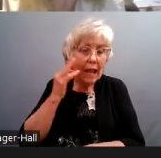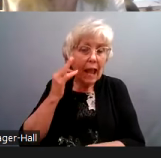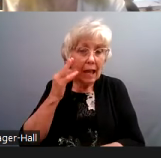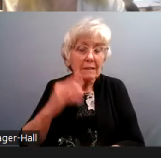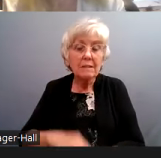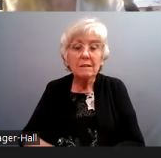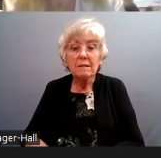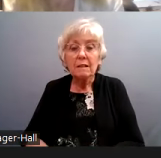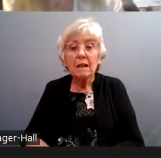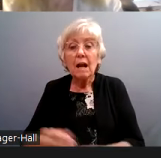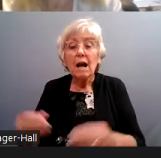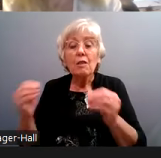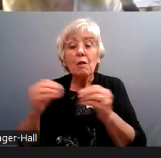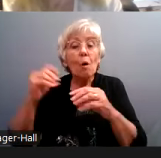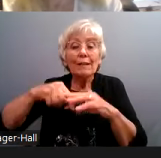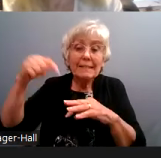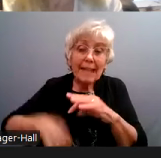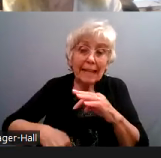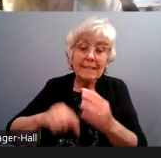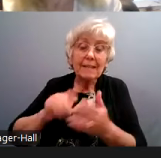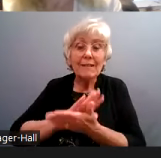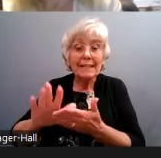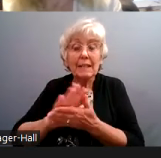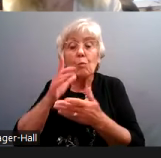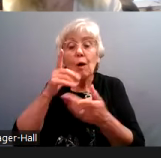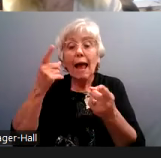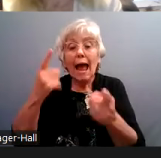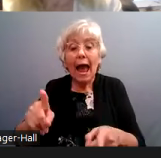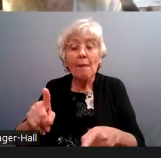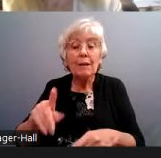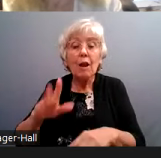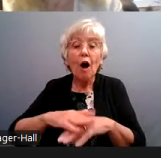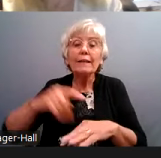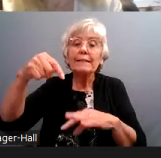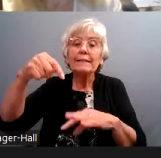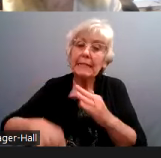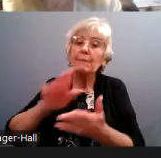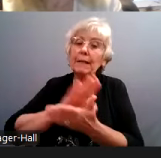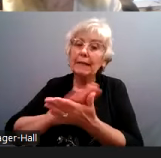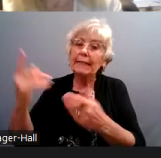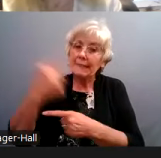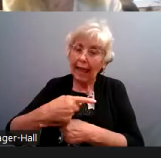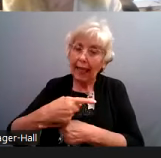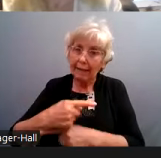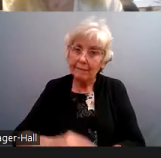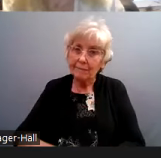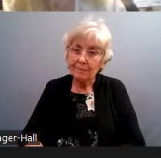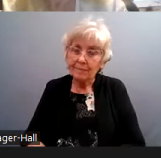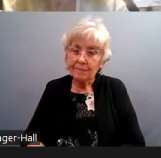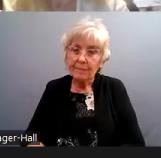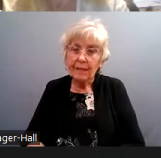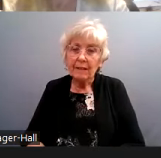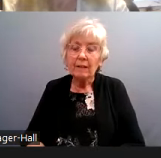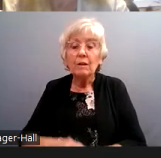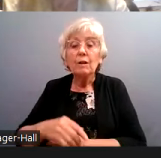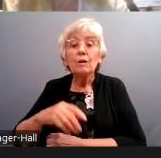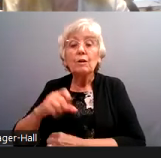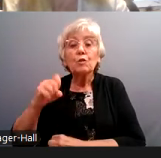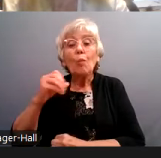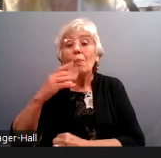The more intensive cleaning is going to happen on the deep cleaning days. And so ideally, if we could do